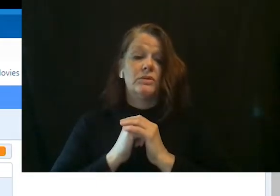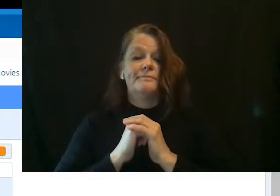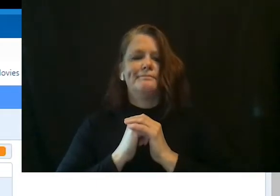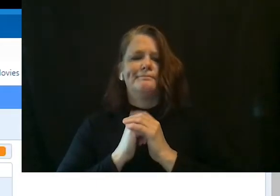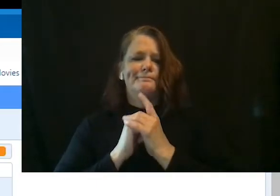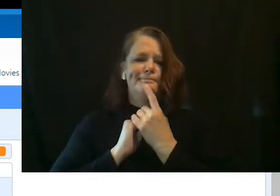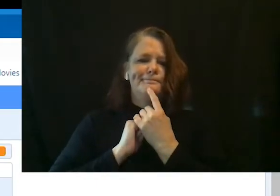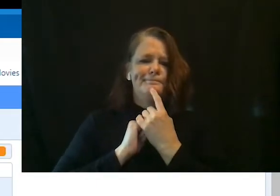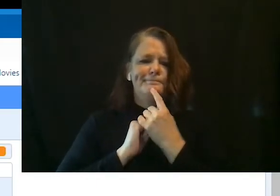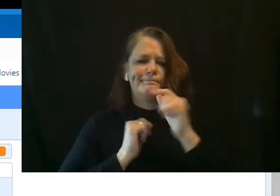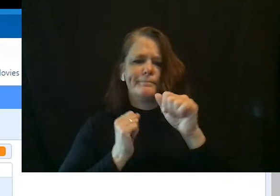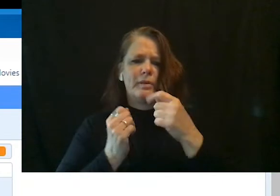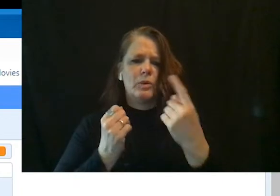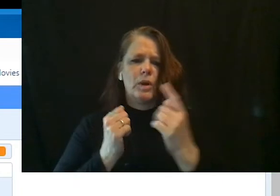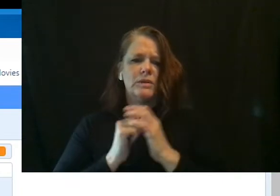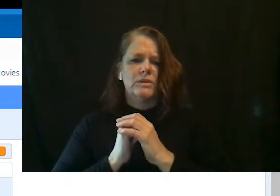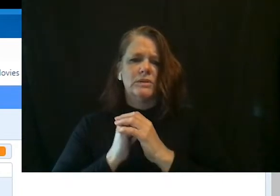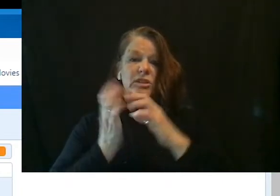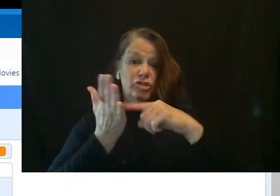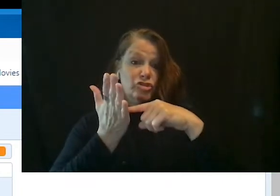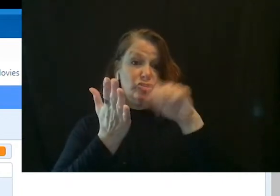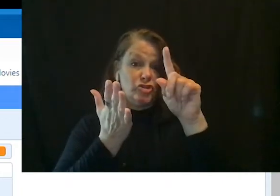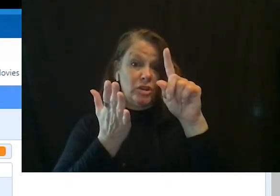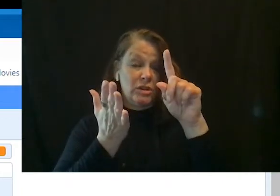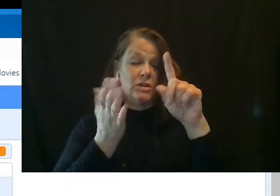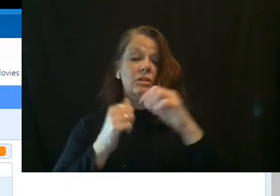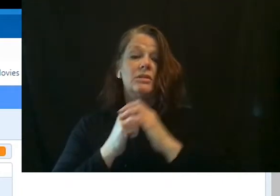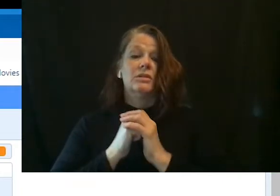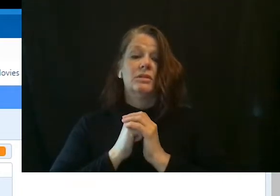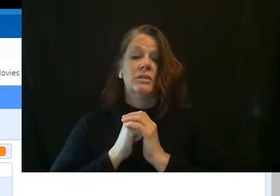Let's see what other ones we can do. Check mark,